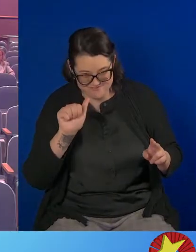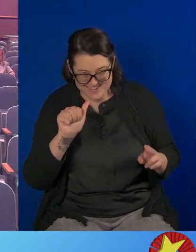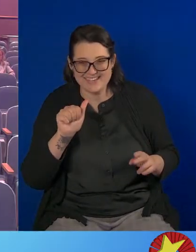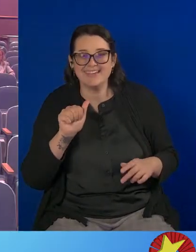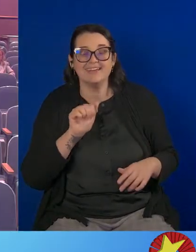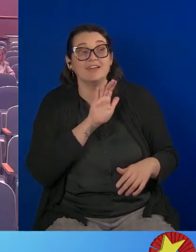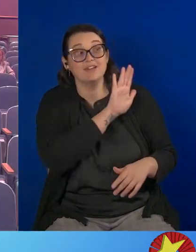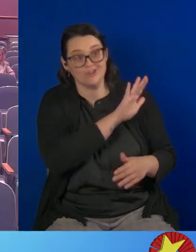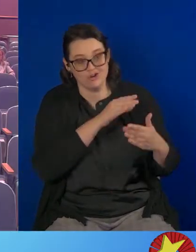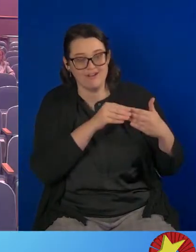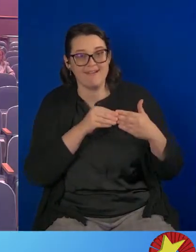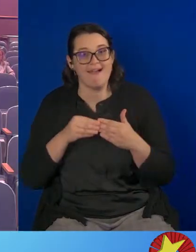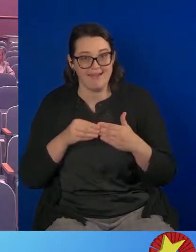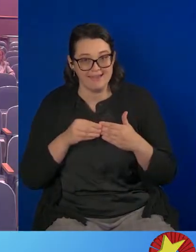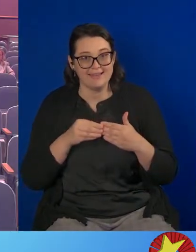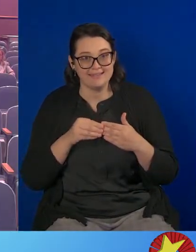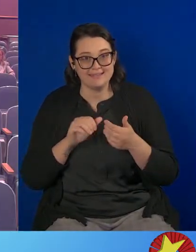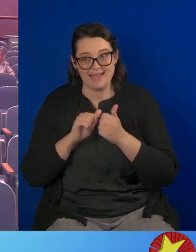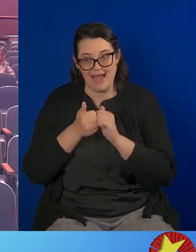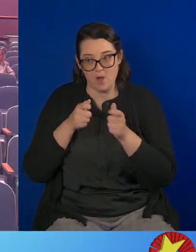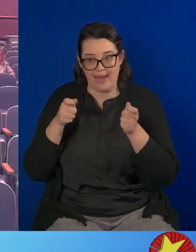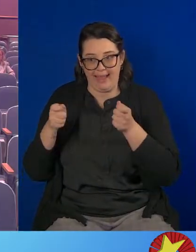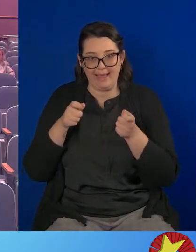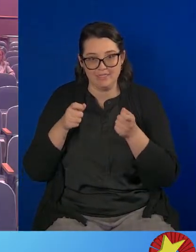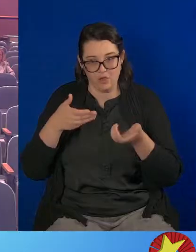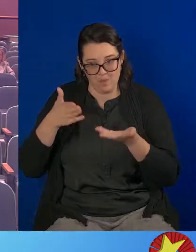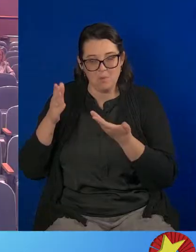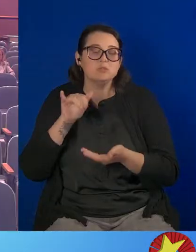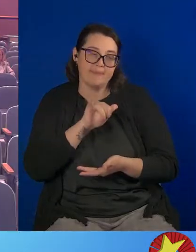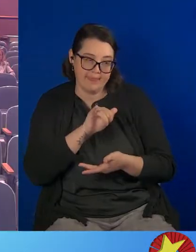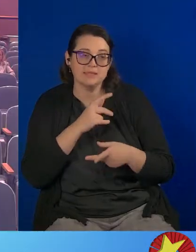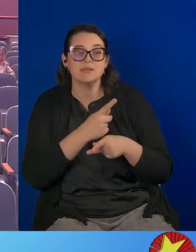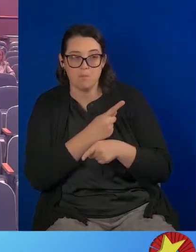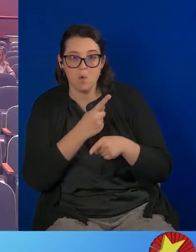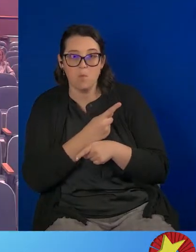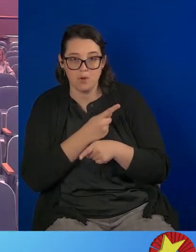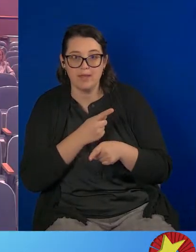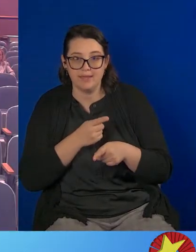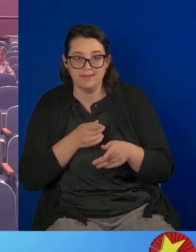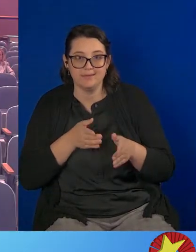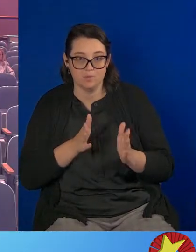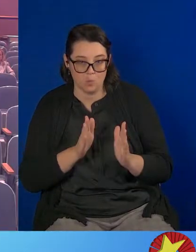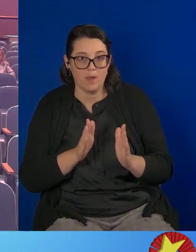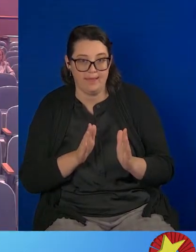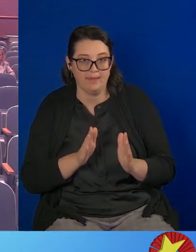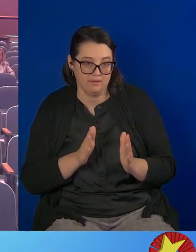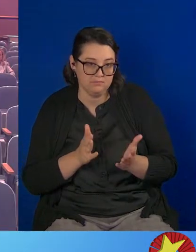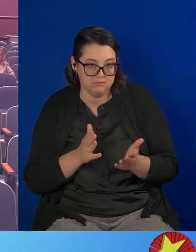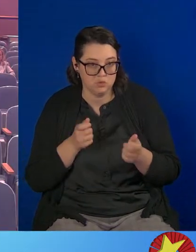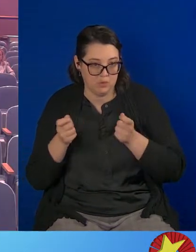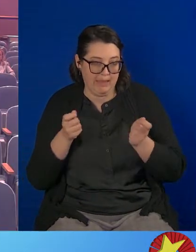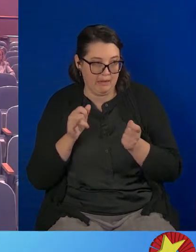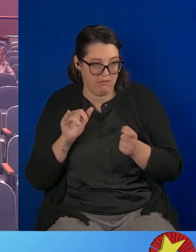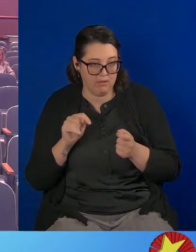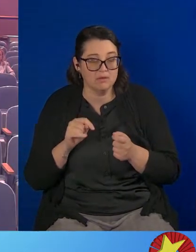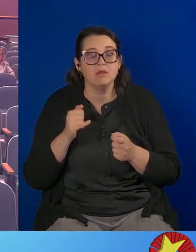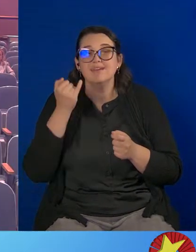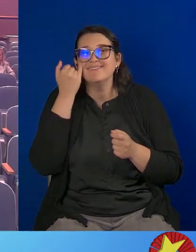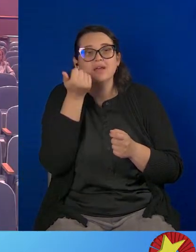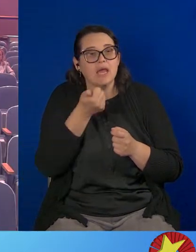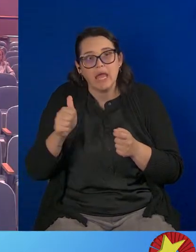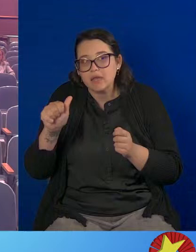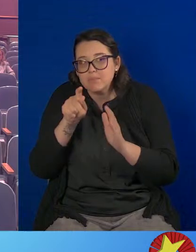motion, that would be an appropriate way to do so. So if there's any